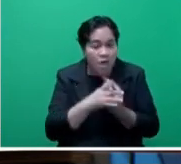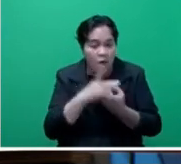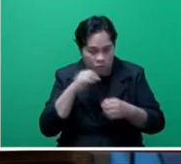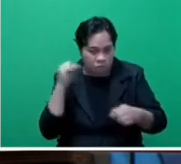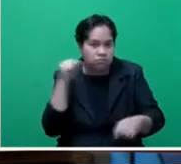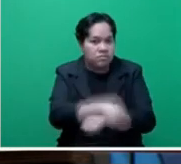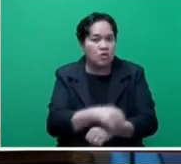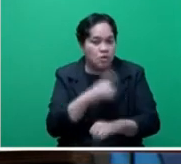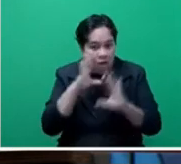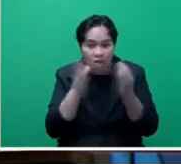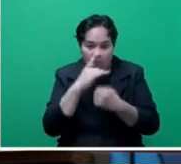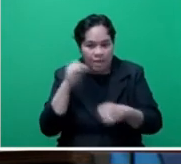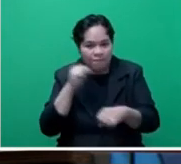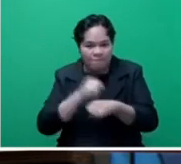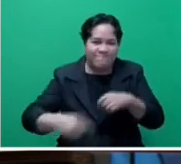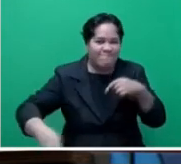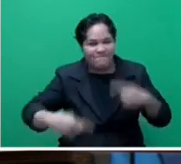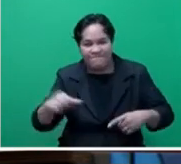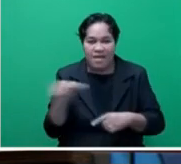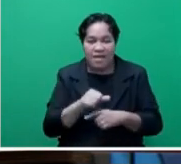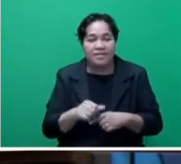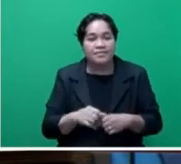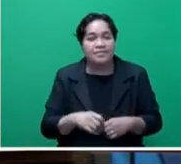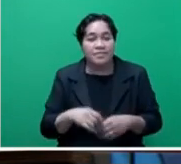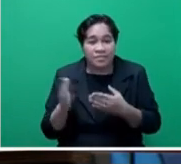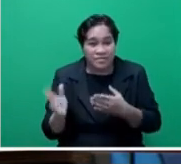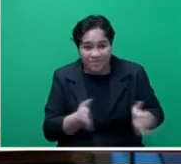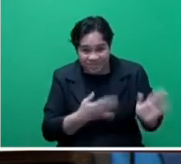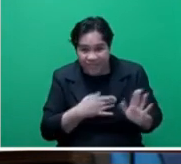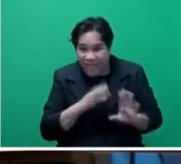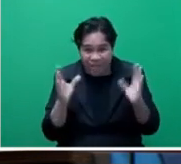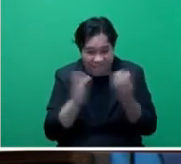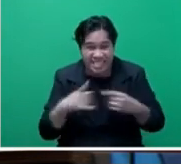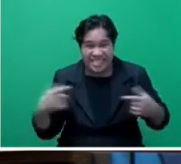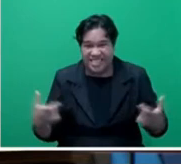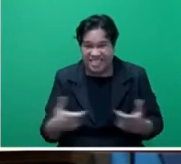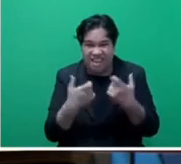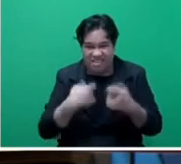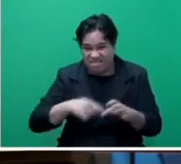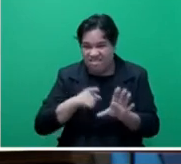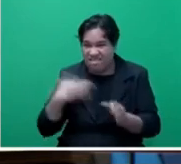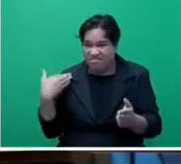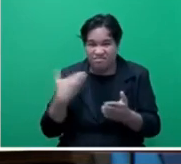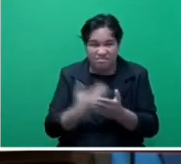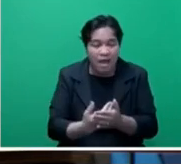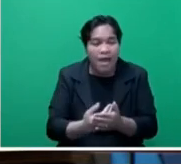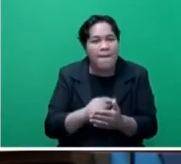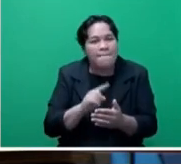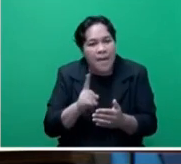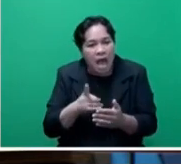stronger. Mr. Speaker, sir, it has been a challenging year for many of us, to say the least. But our